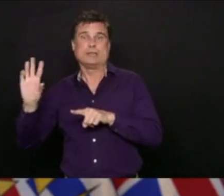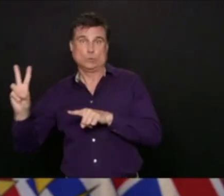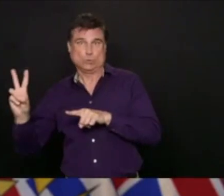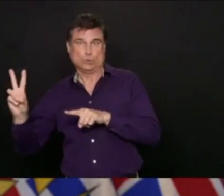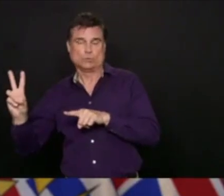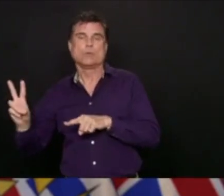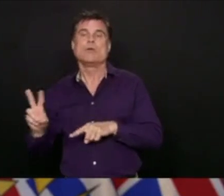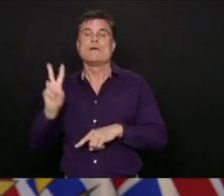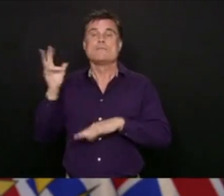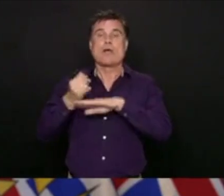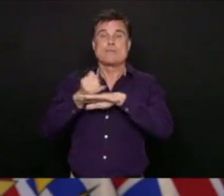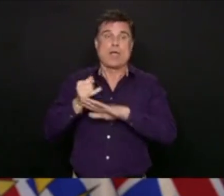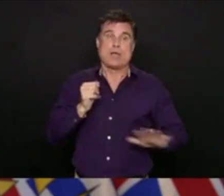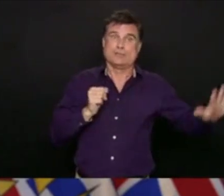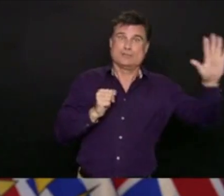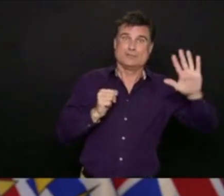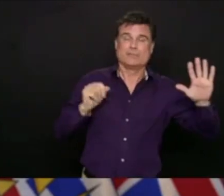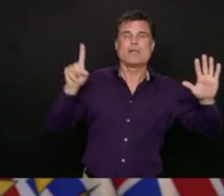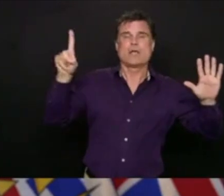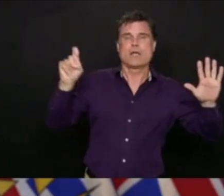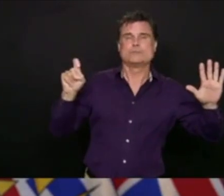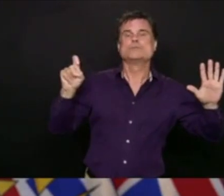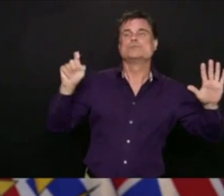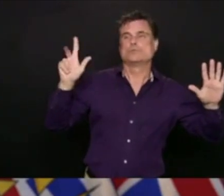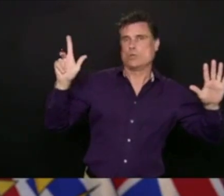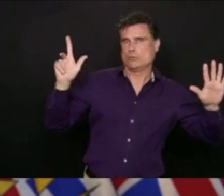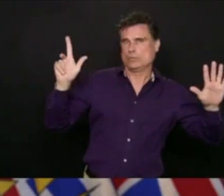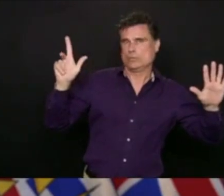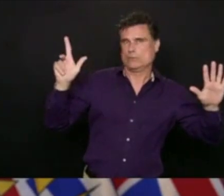123 in the Vancouver Island Health Authority,